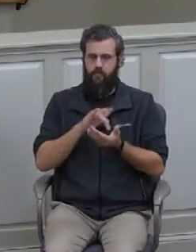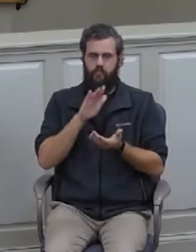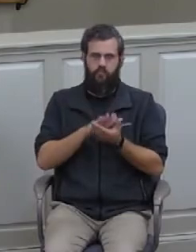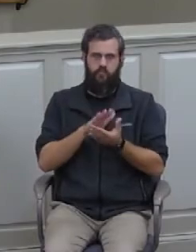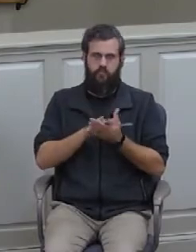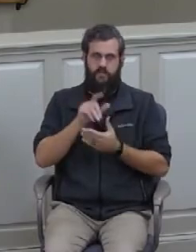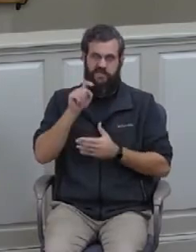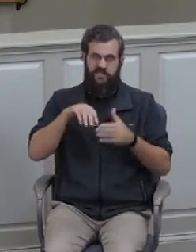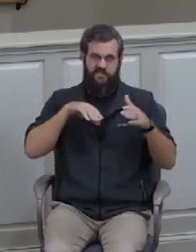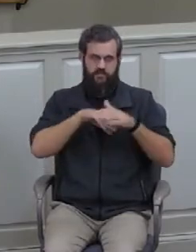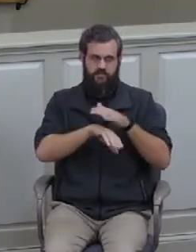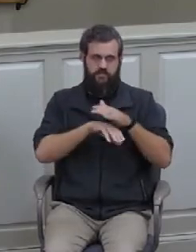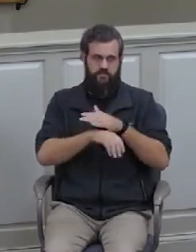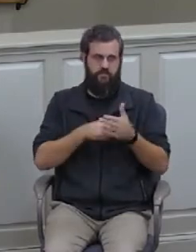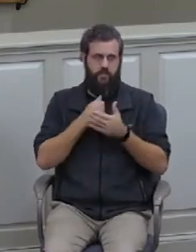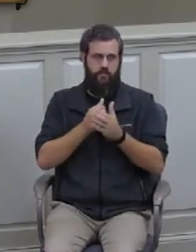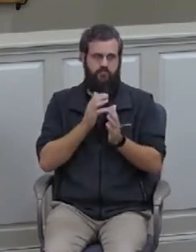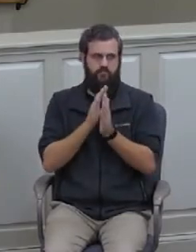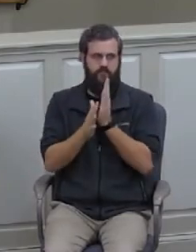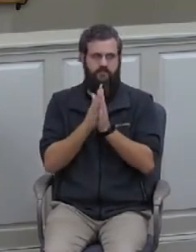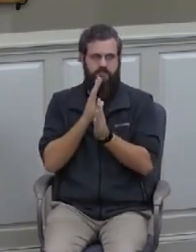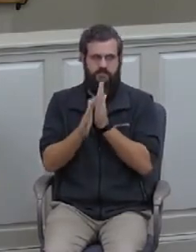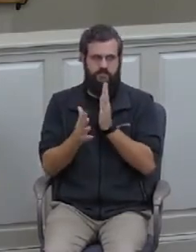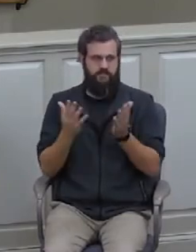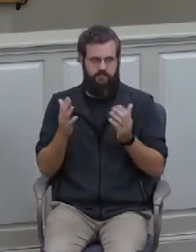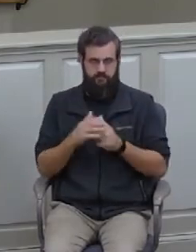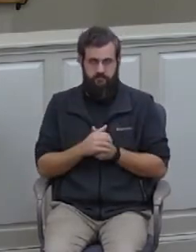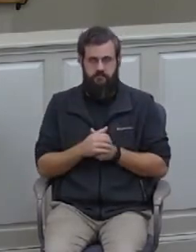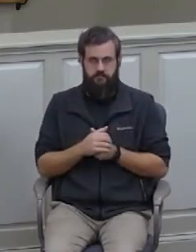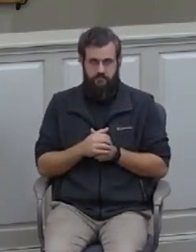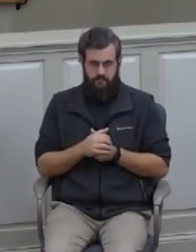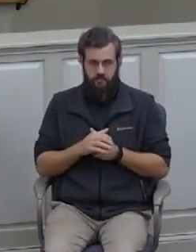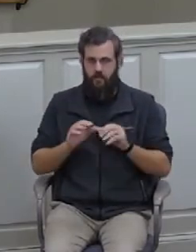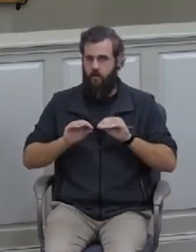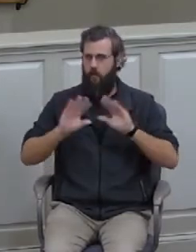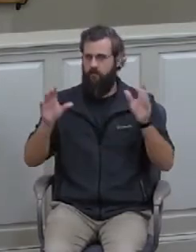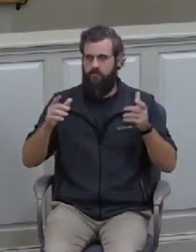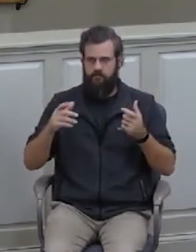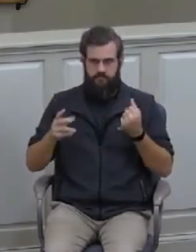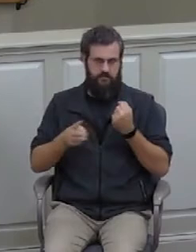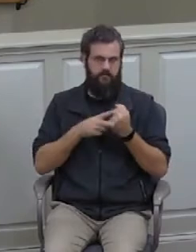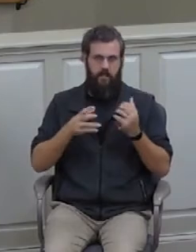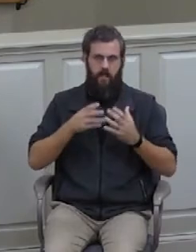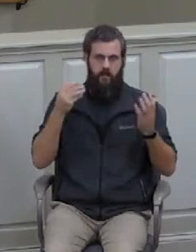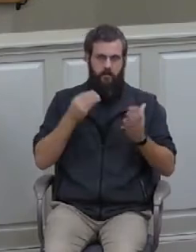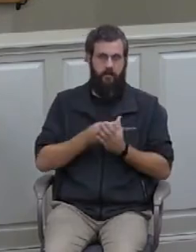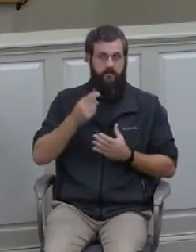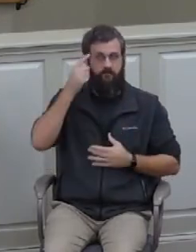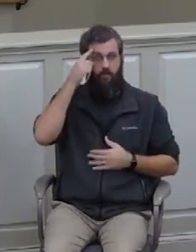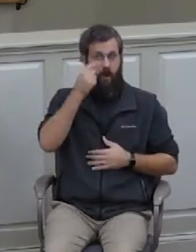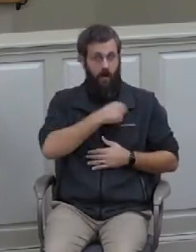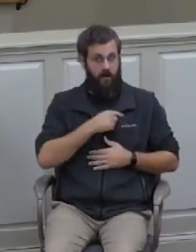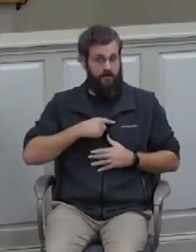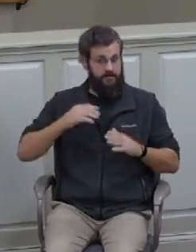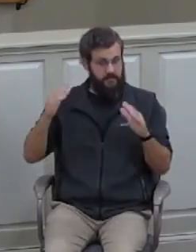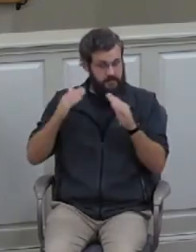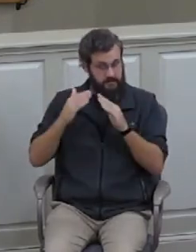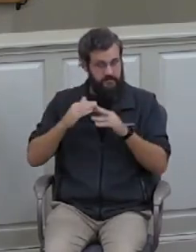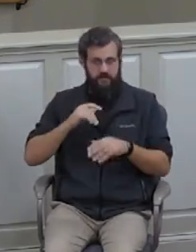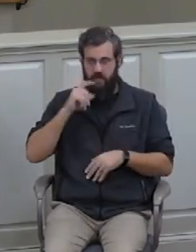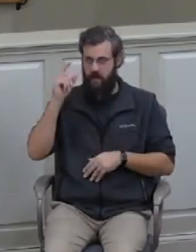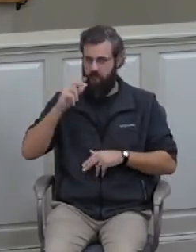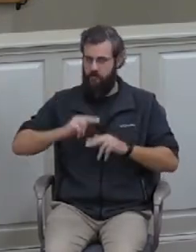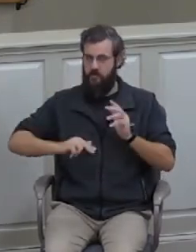an entrance to help with traffic flow, which is obviously a large cost savings to the city of Danville without having to construct the